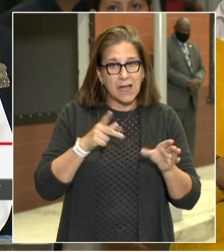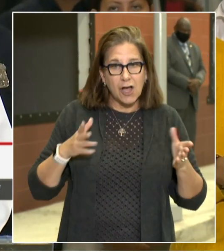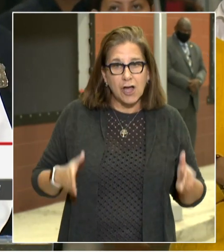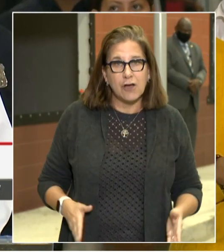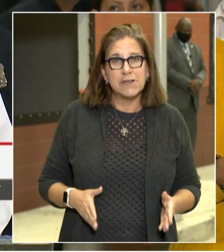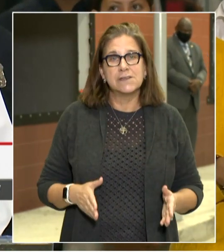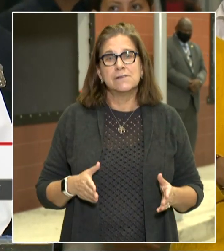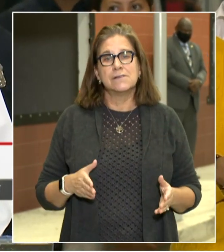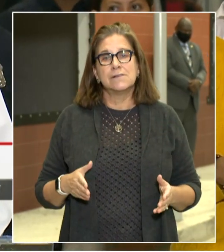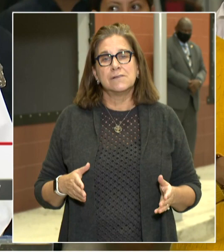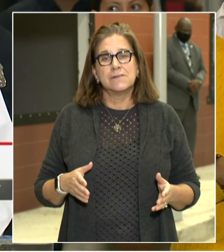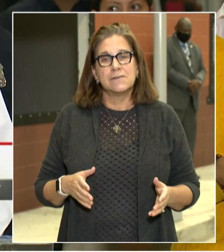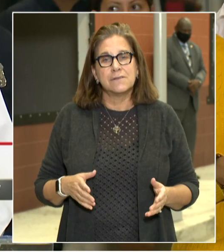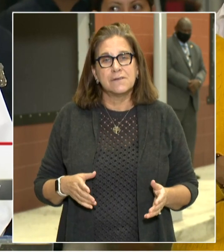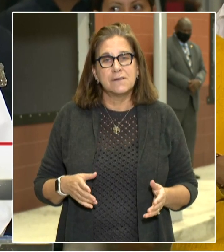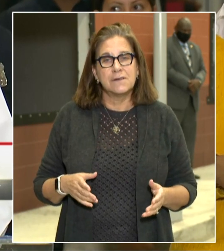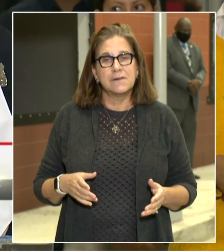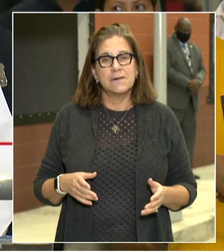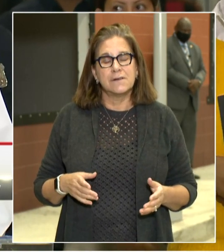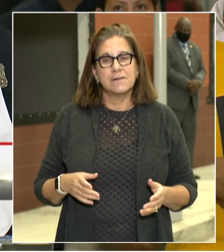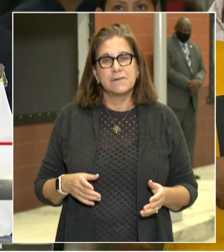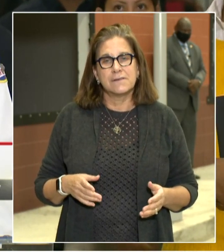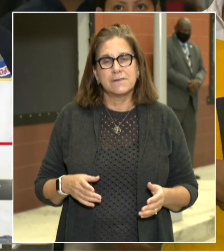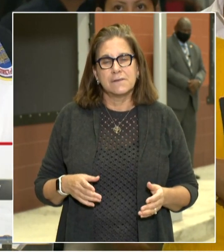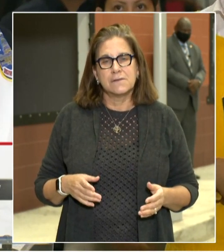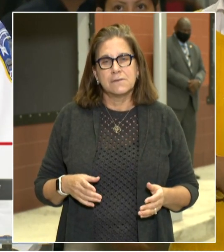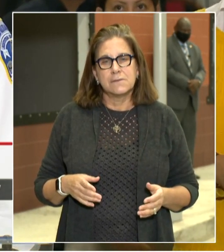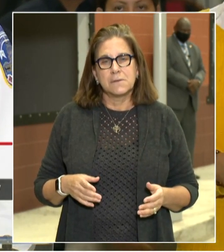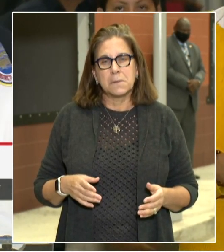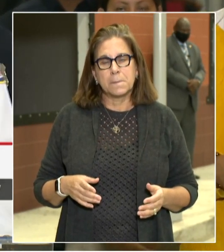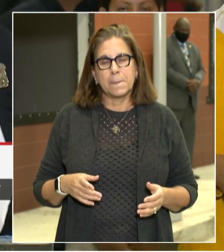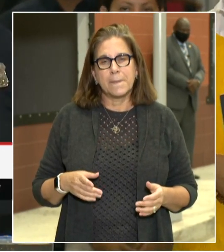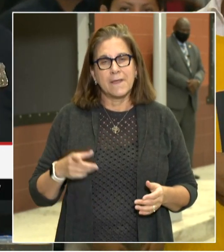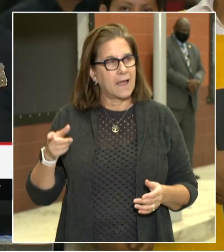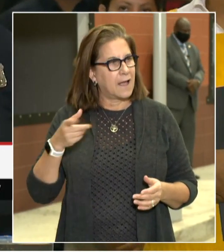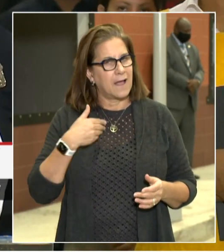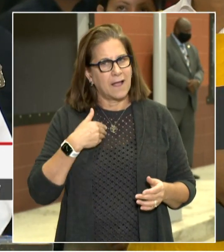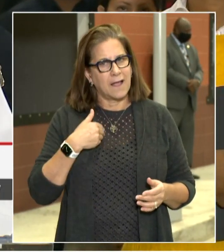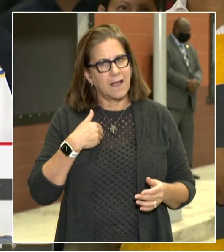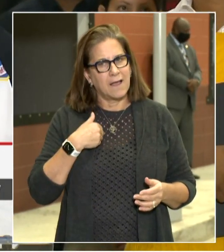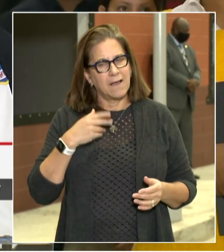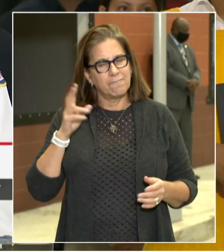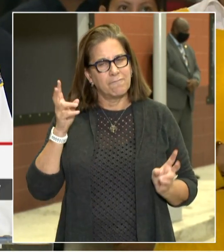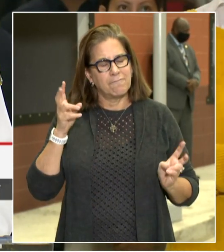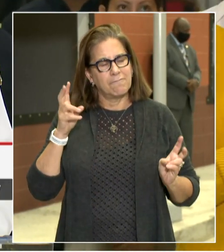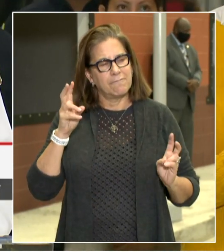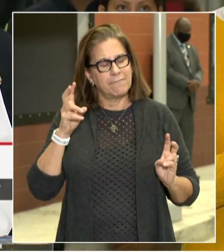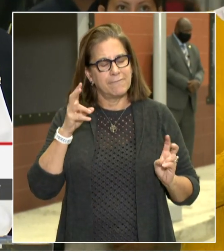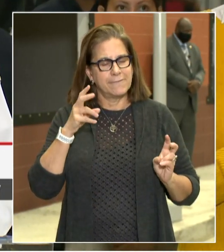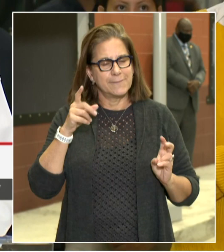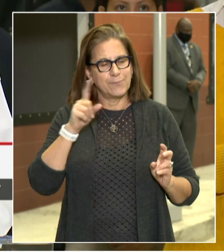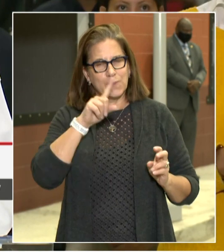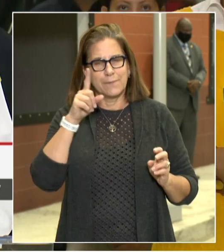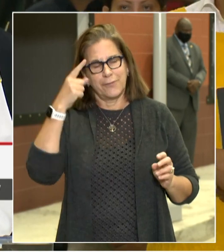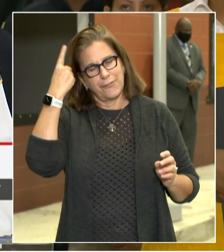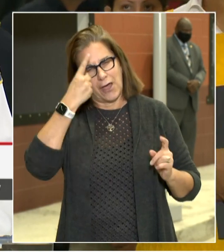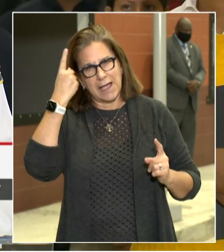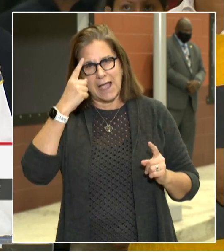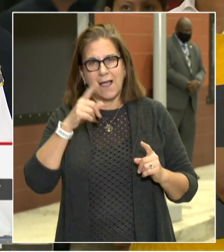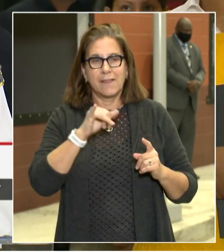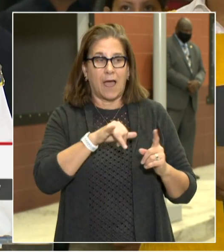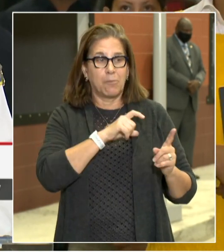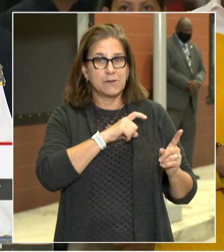so-and-so doesn't really need to be an officer? Has that ever happened before? Oh, all the time. So our officers go through a very extensive